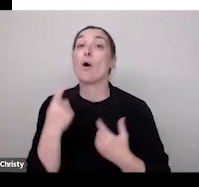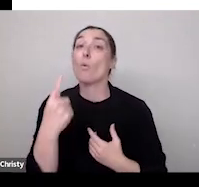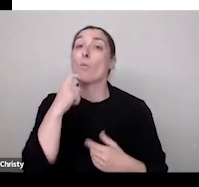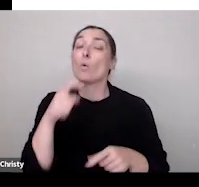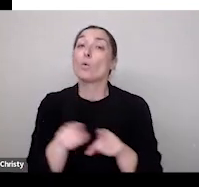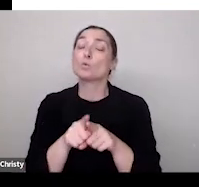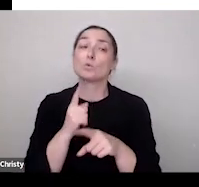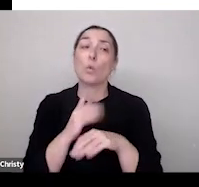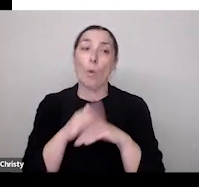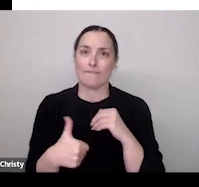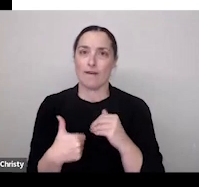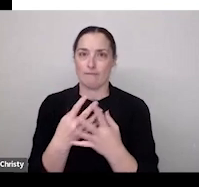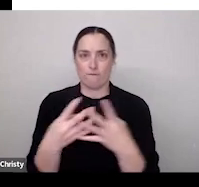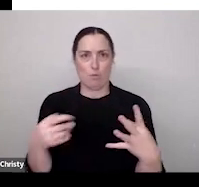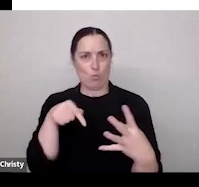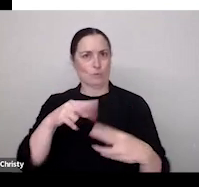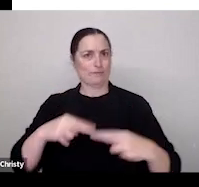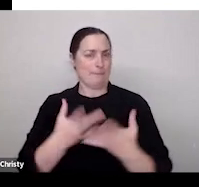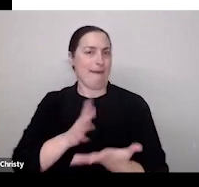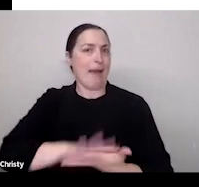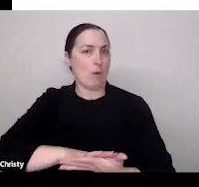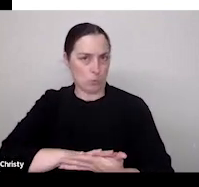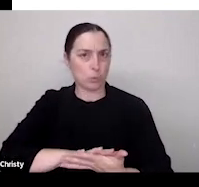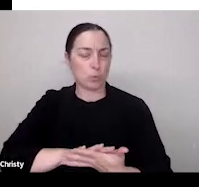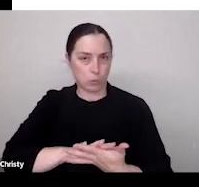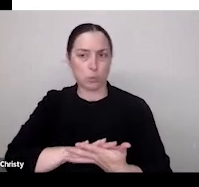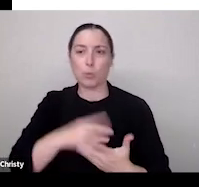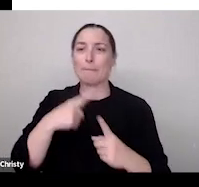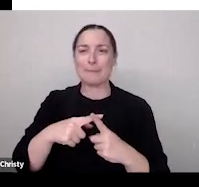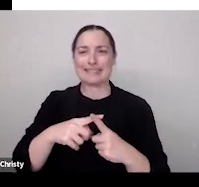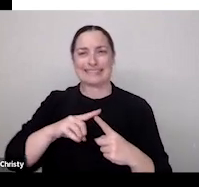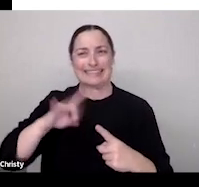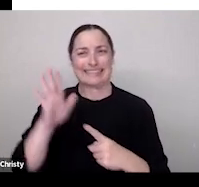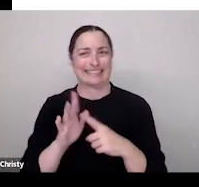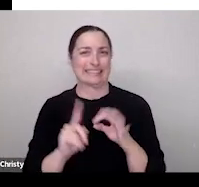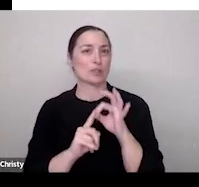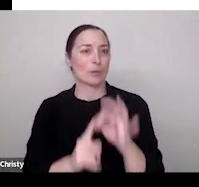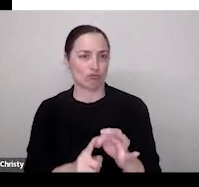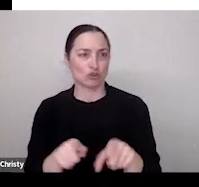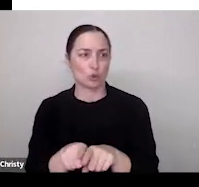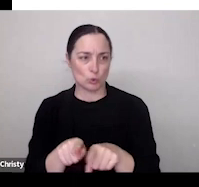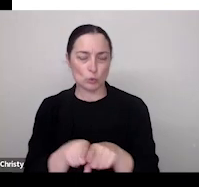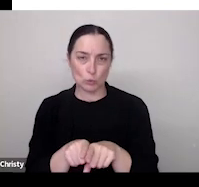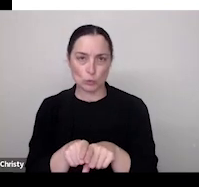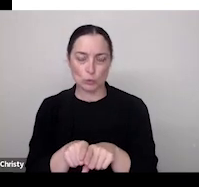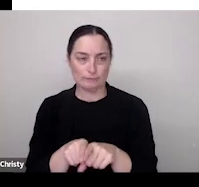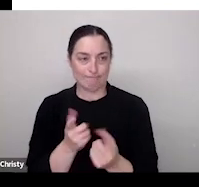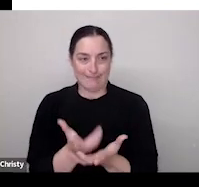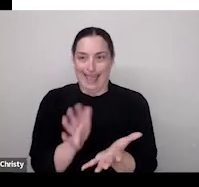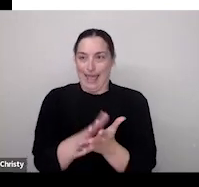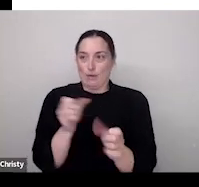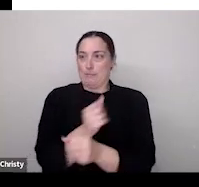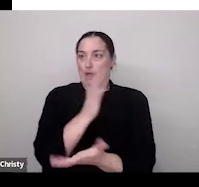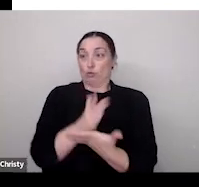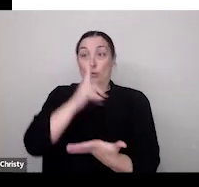share how this framework was developed, and it will introduce the key questions that drive our research forward. Namely, how do we enable people